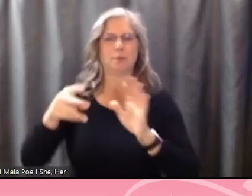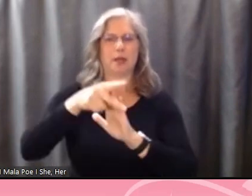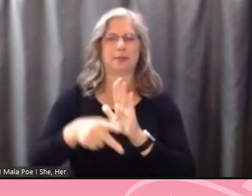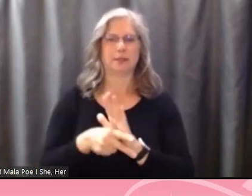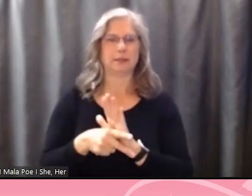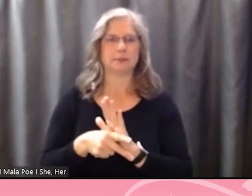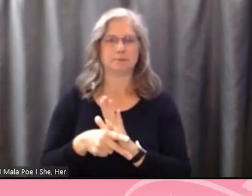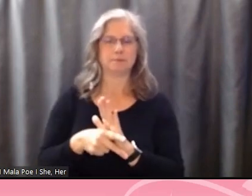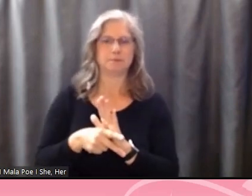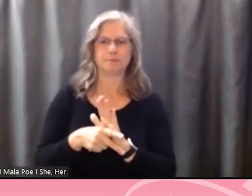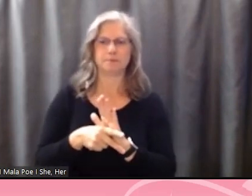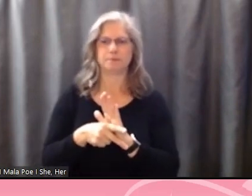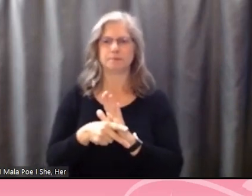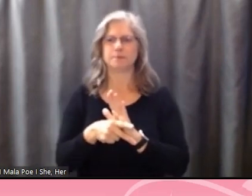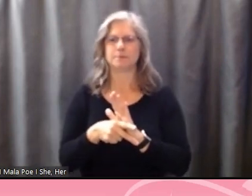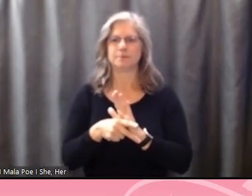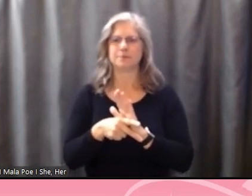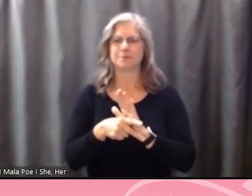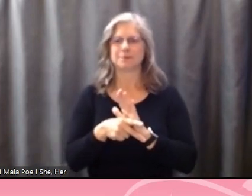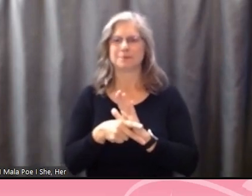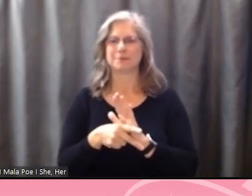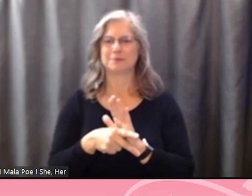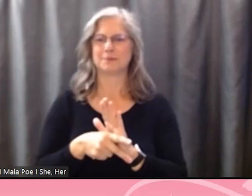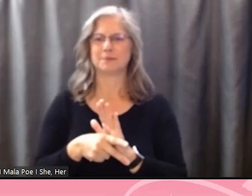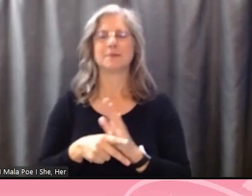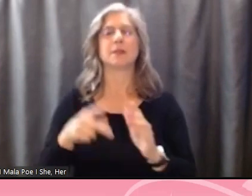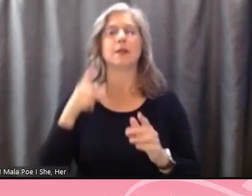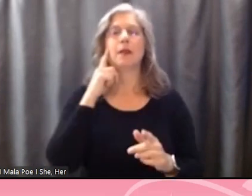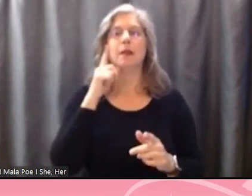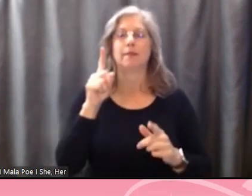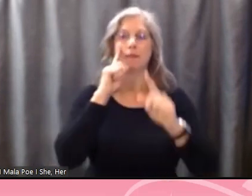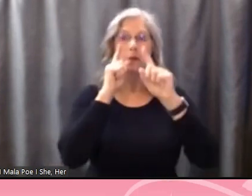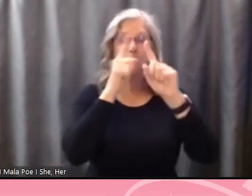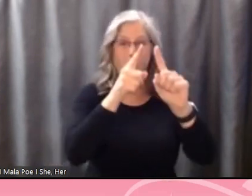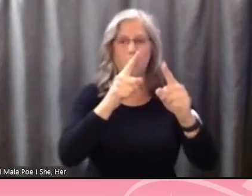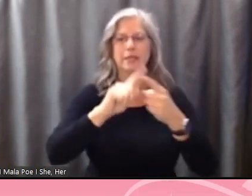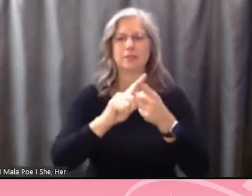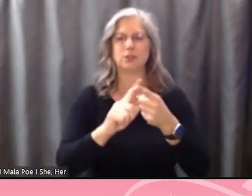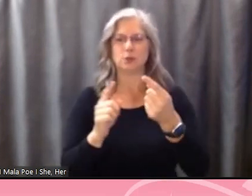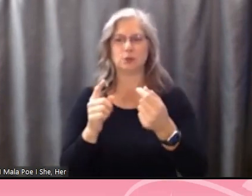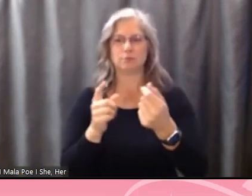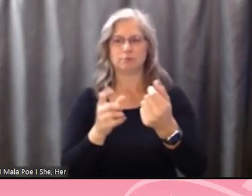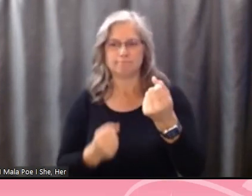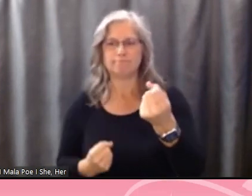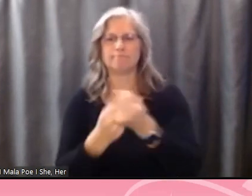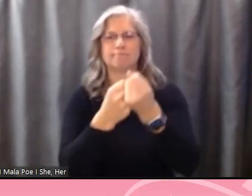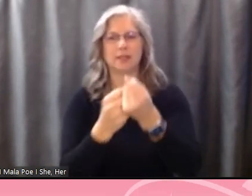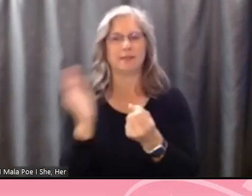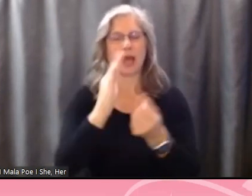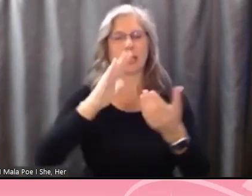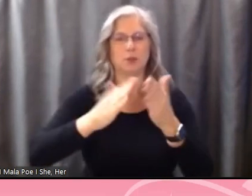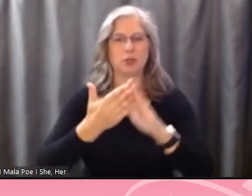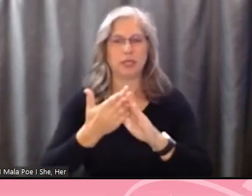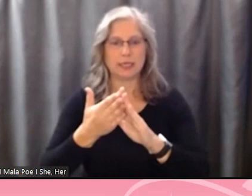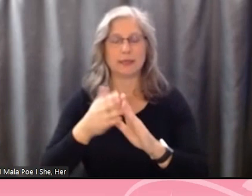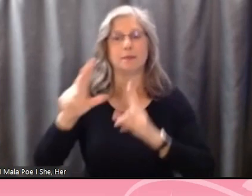policies. The purpose of community engagement is to empower the community, the people that we